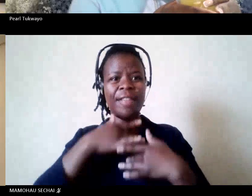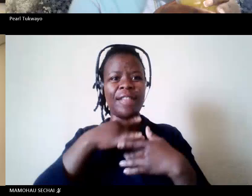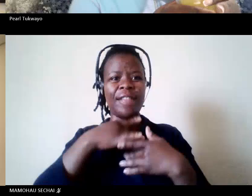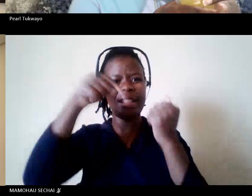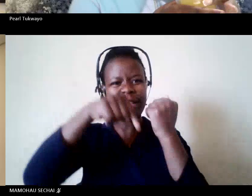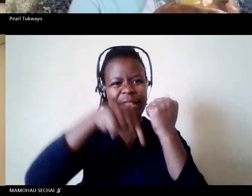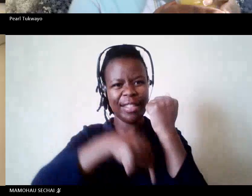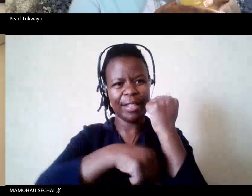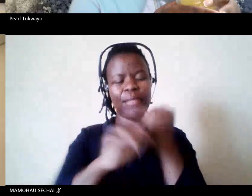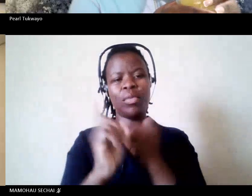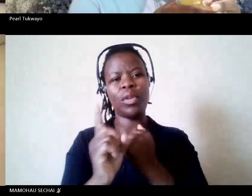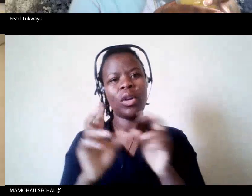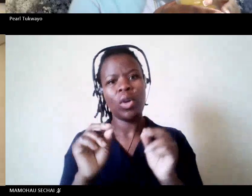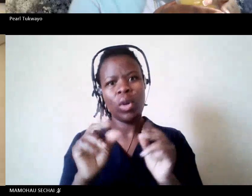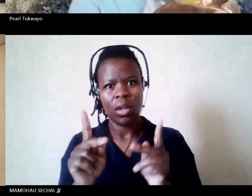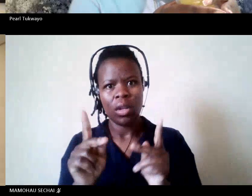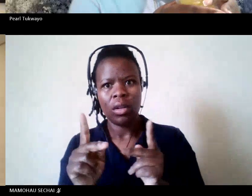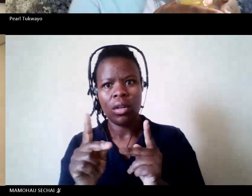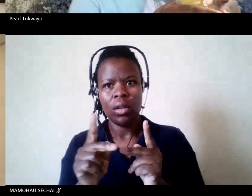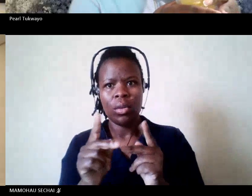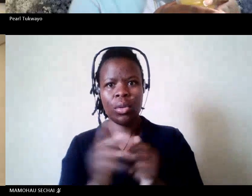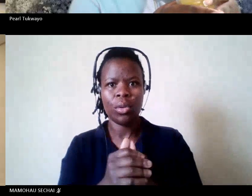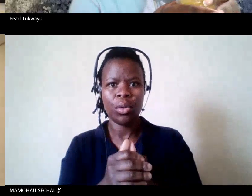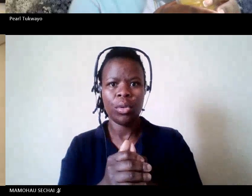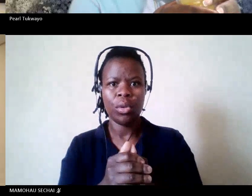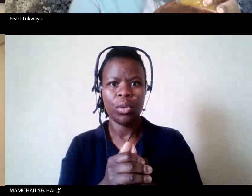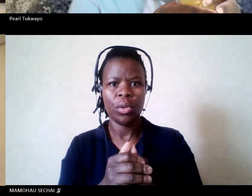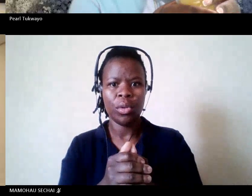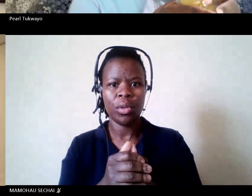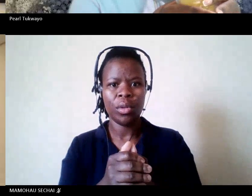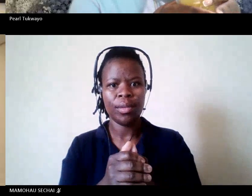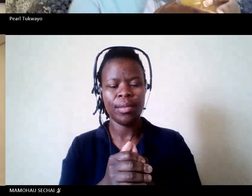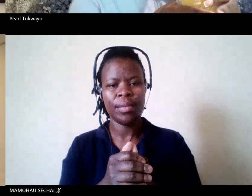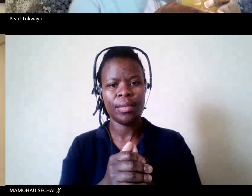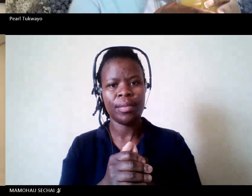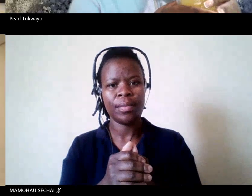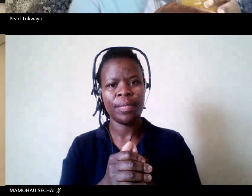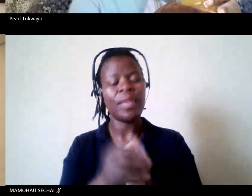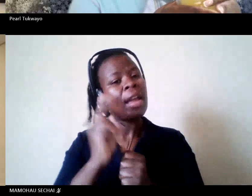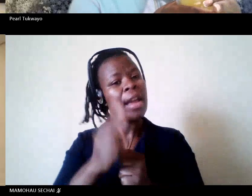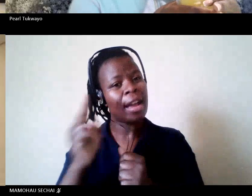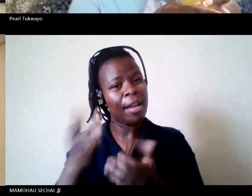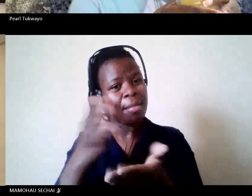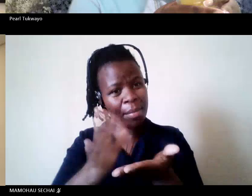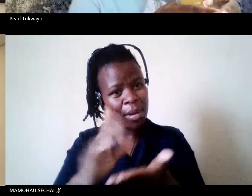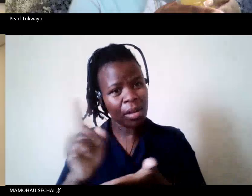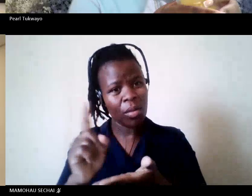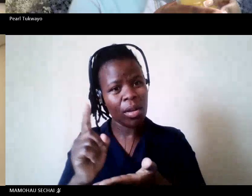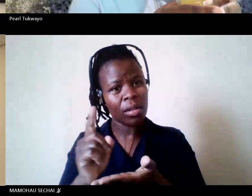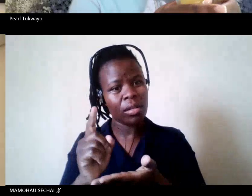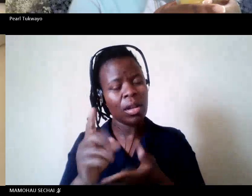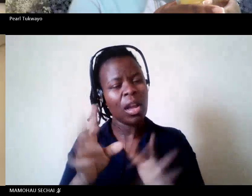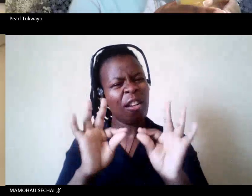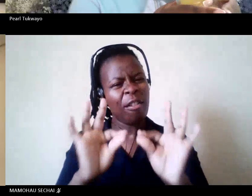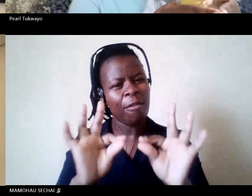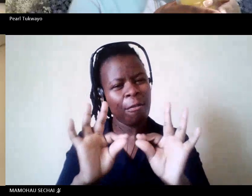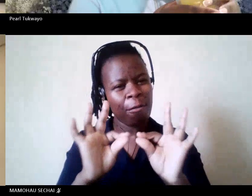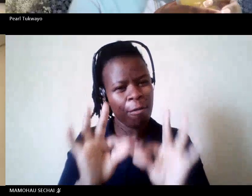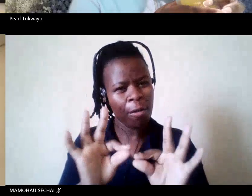belonging. Okay. She was also part of our former research institute, including disability in education in